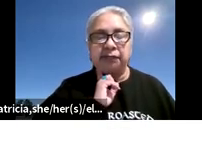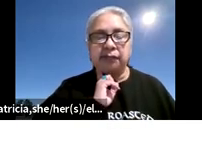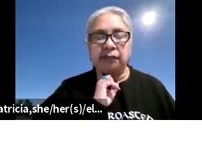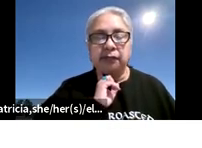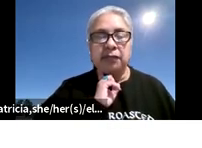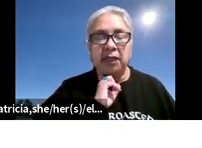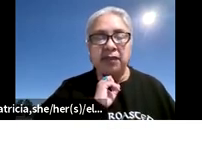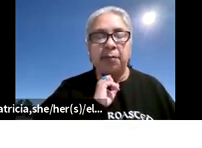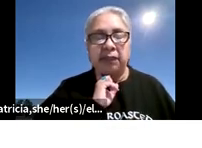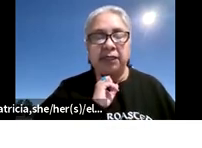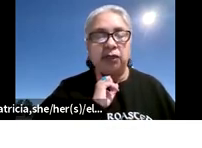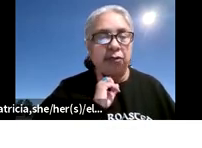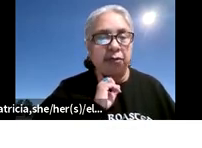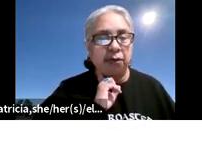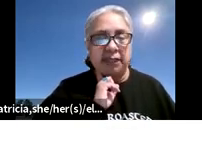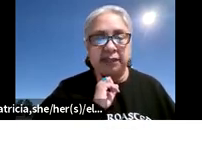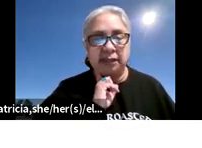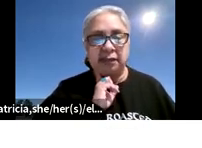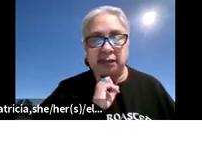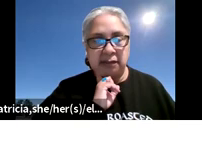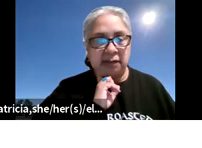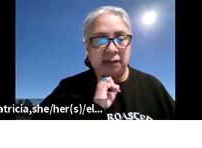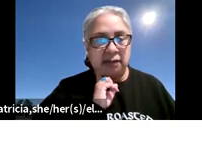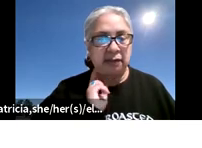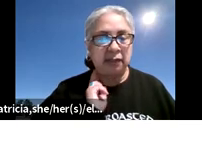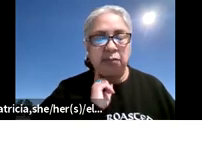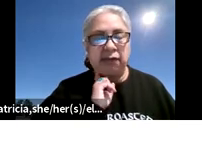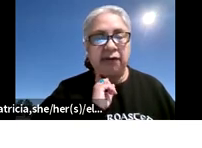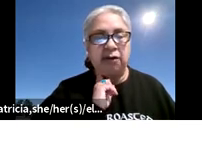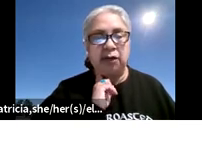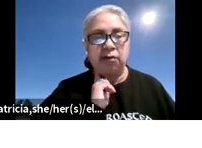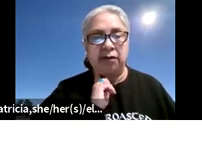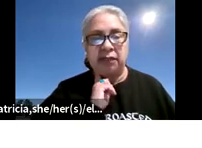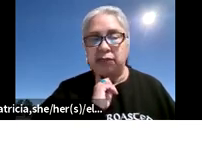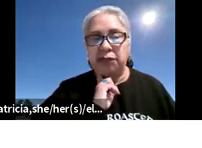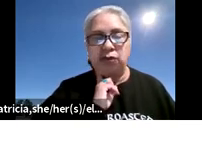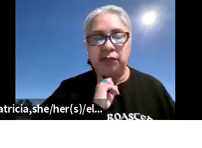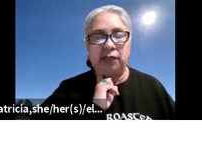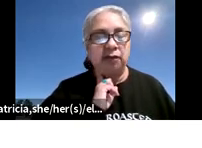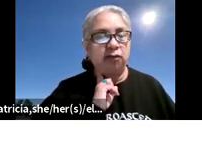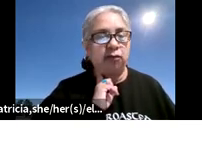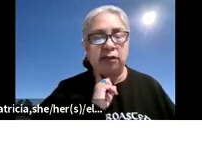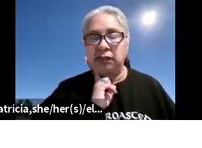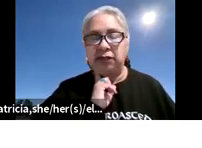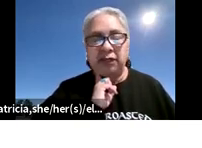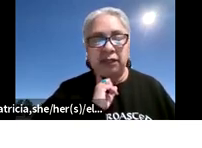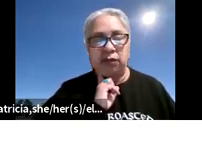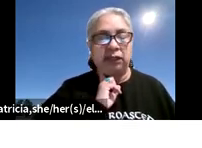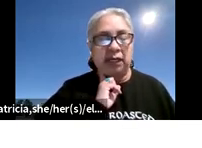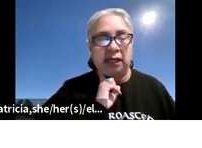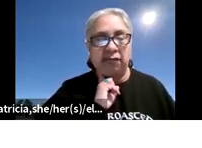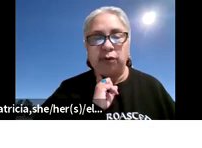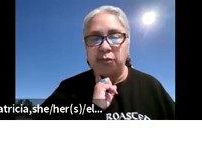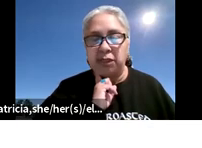feeling that blood go through us can be very grounding. We're human, we're living,